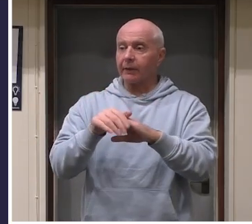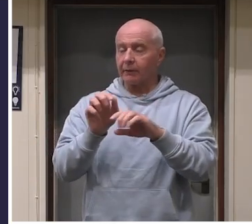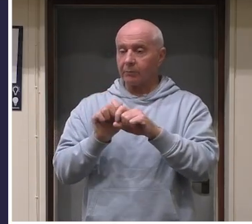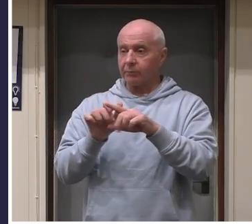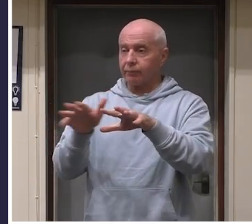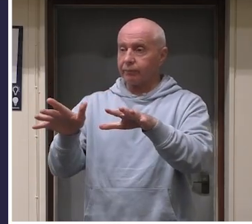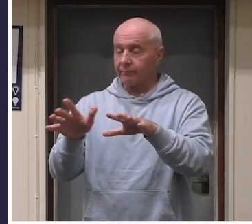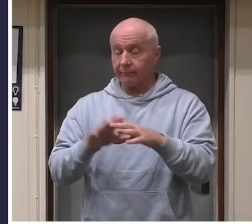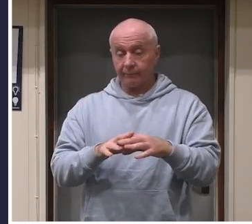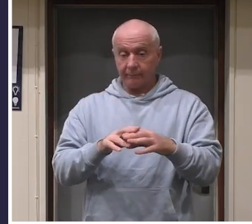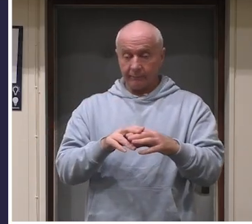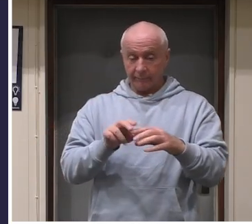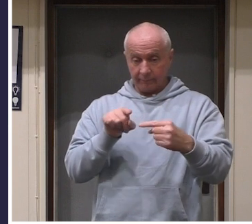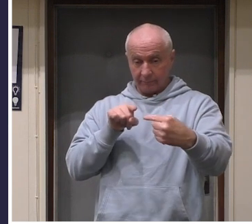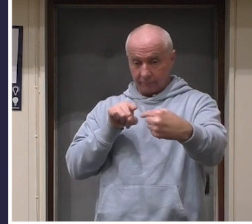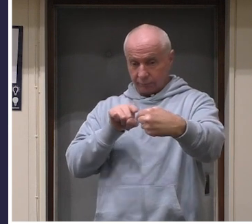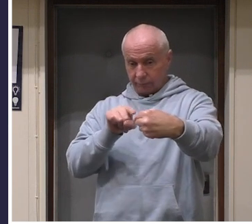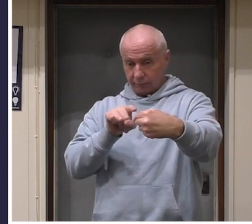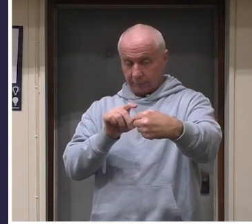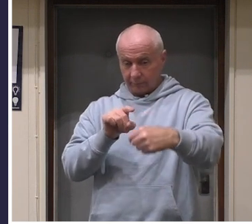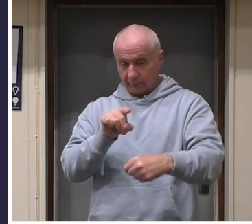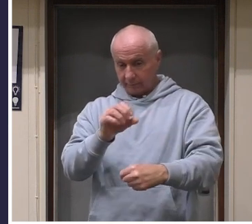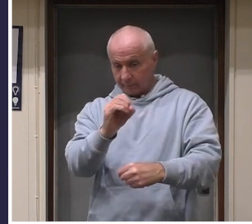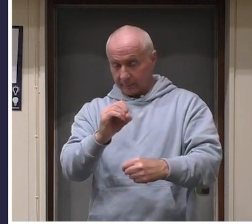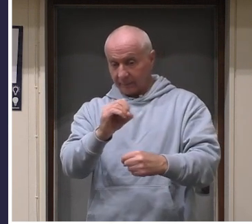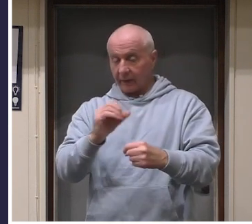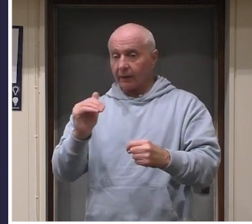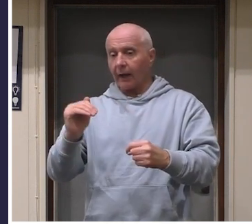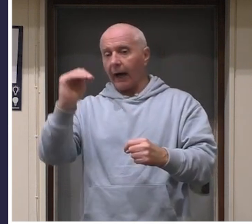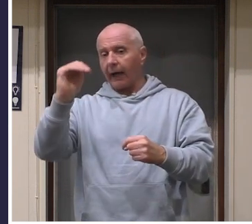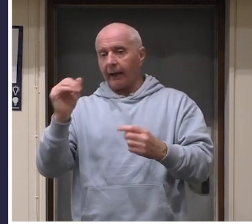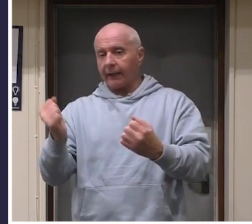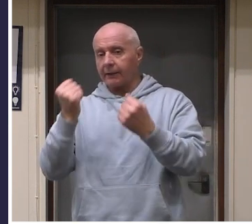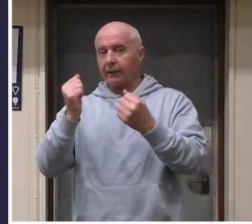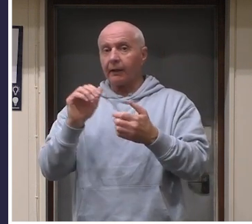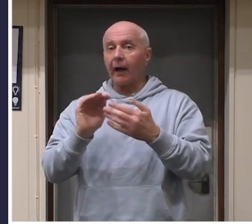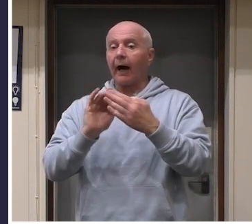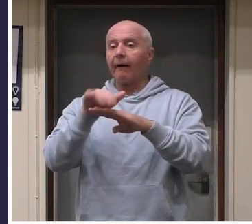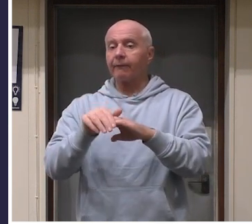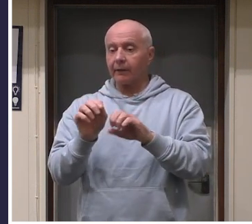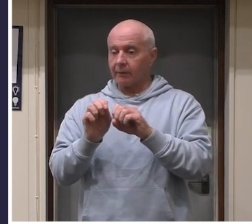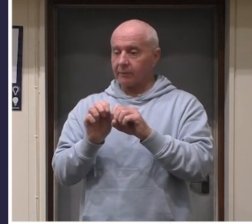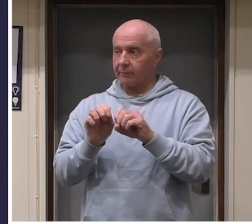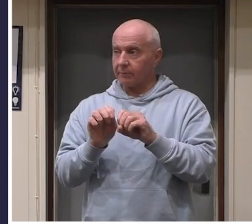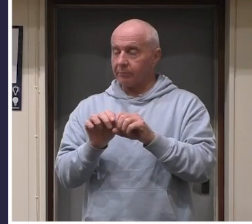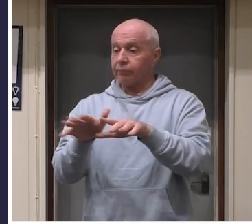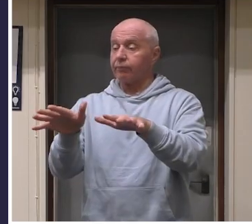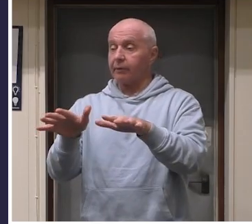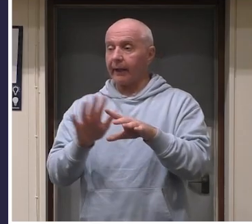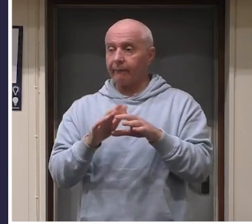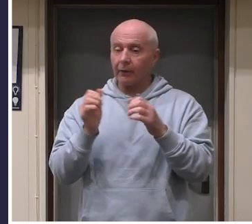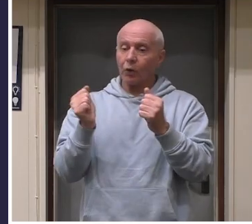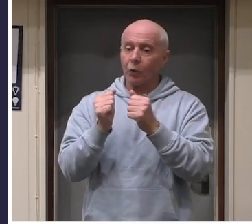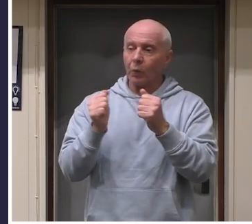a tweezer light can have, a scattered photon can have higher energy after the scattering event is if it